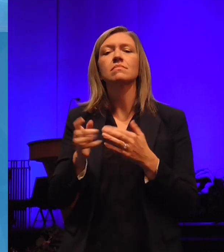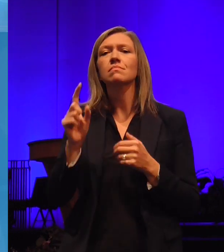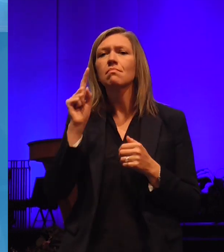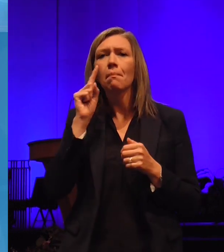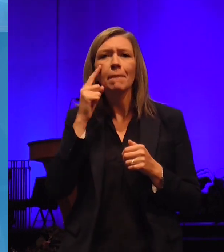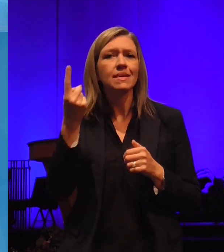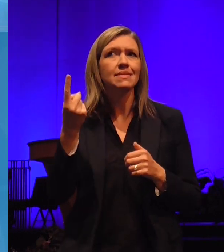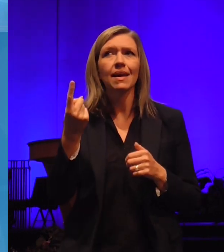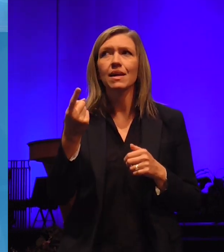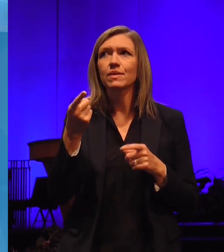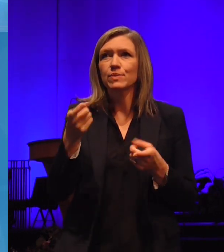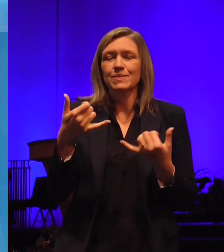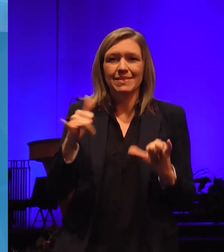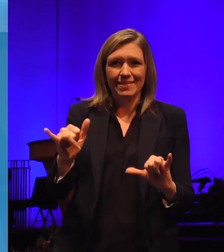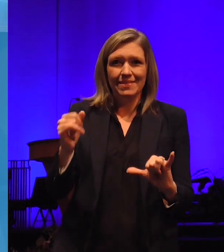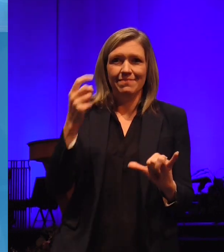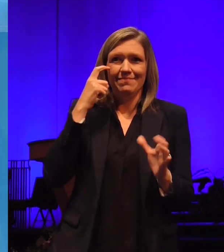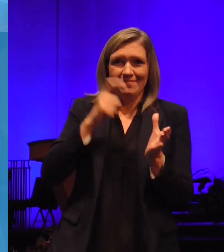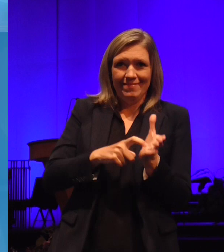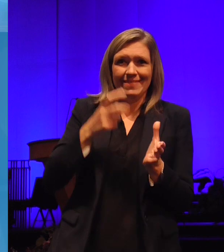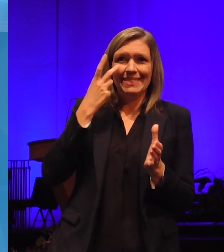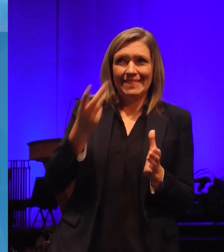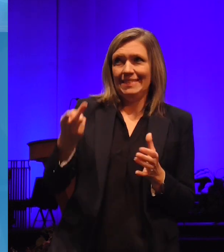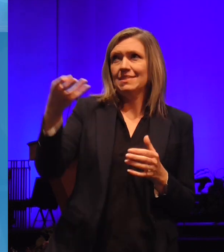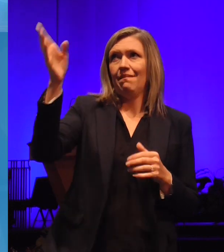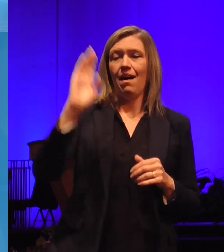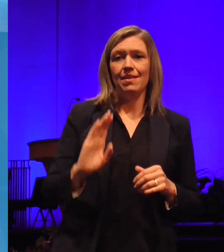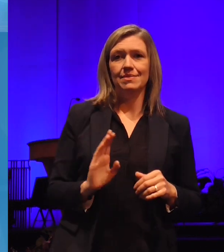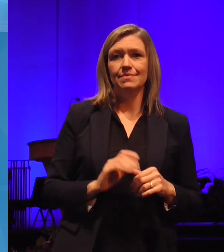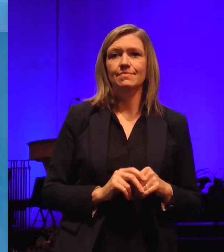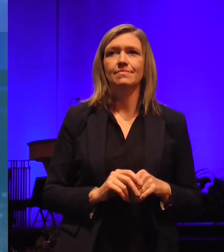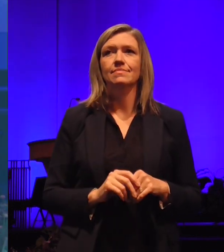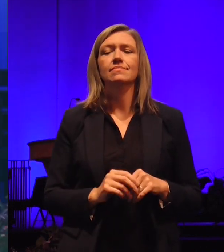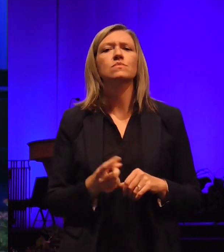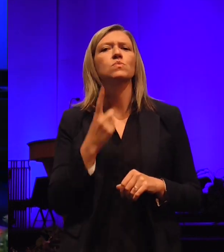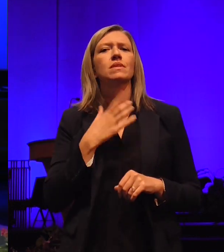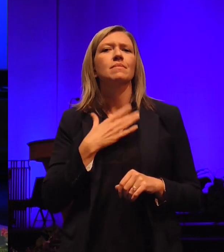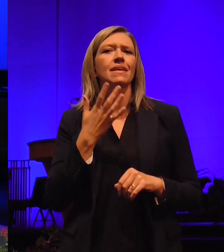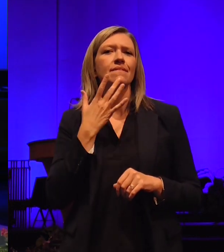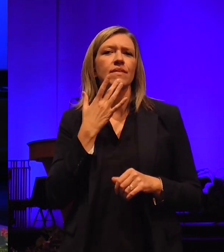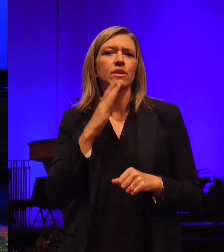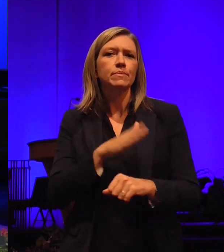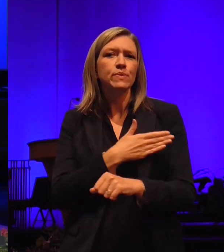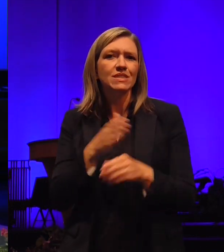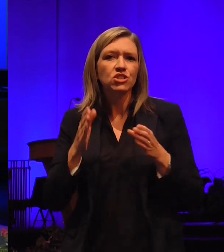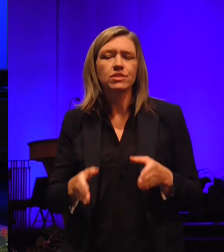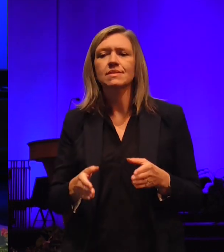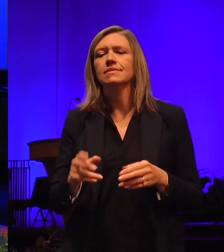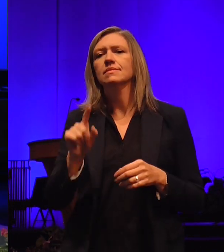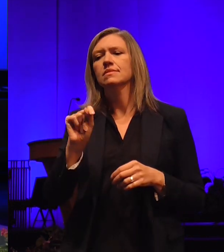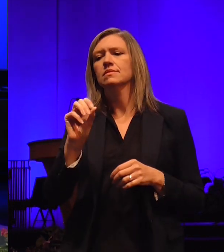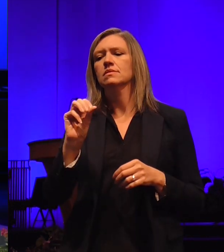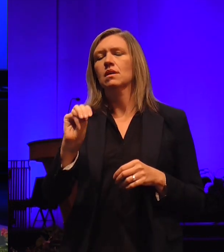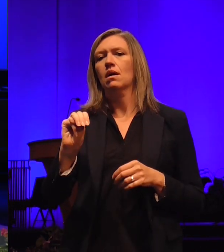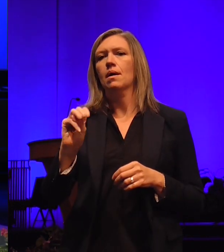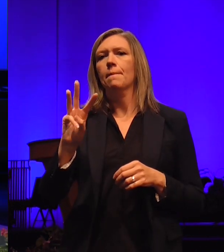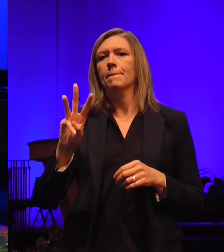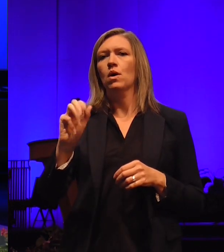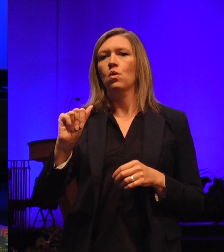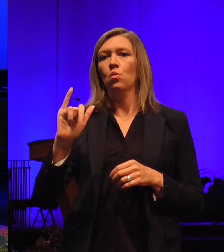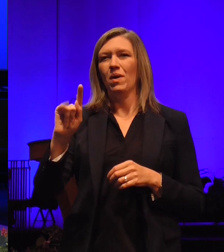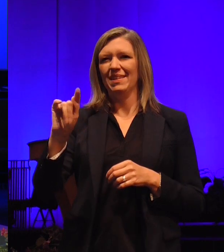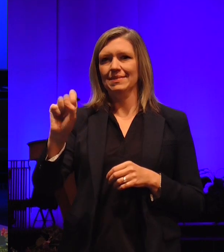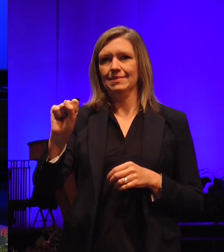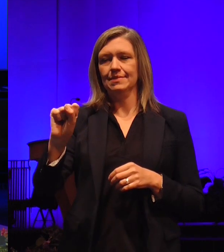see the divine. One of my favorite musicians is the great Tom Waits. And